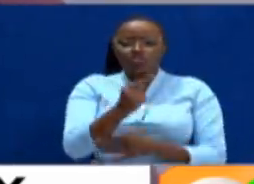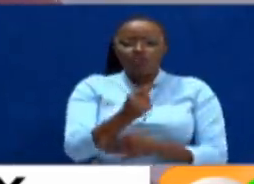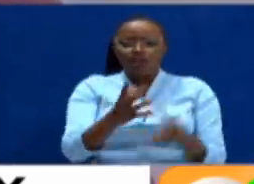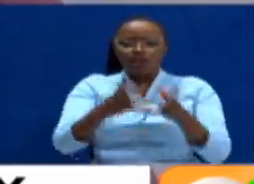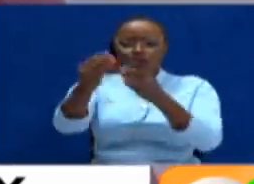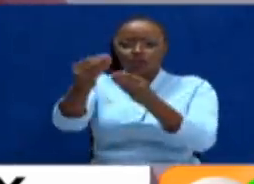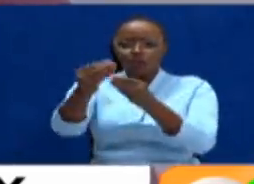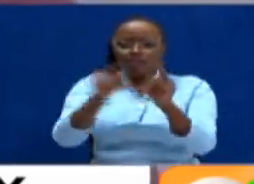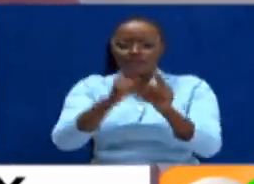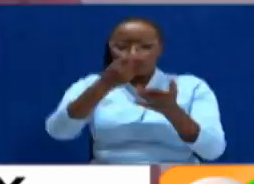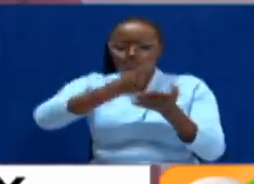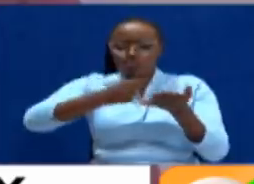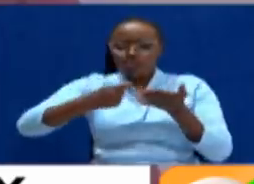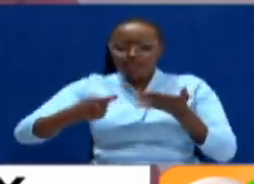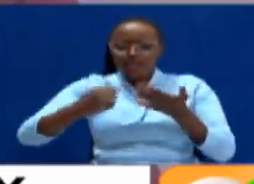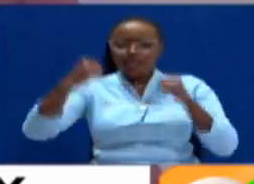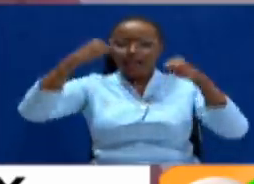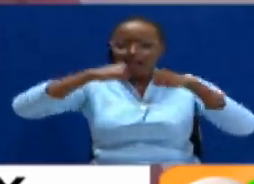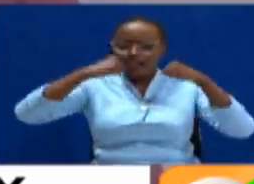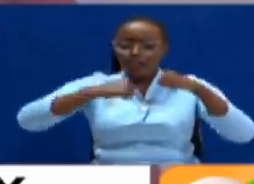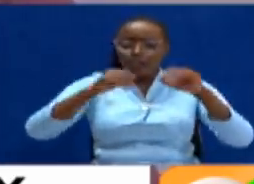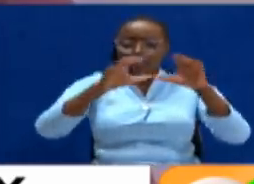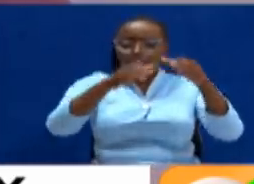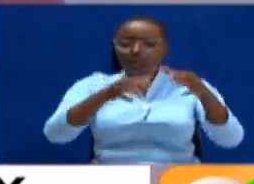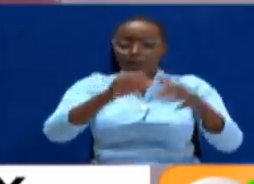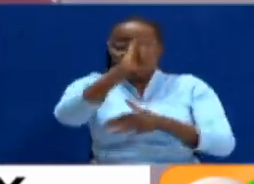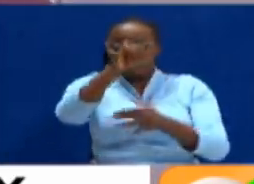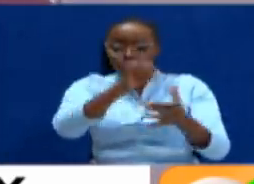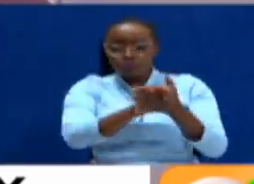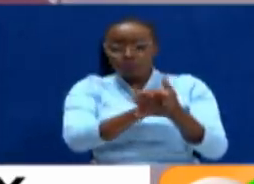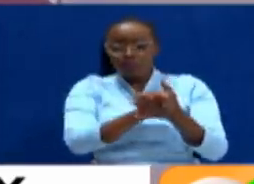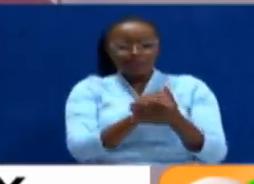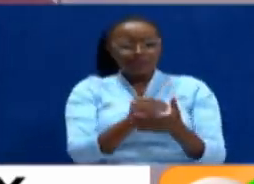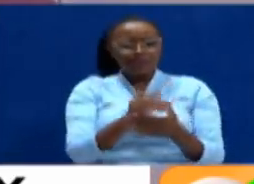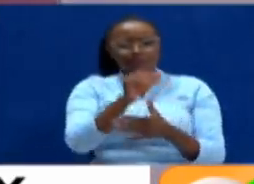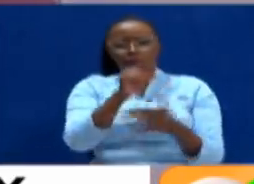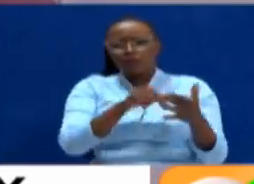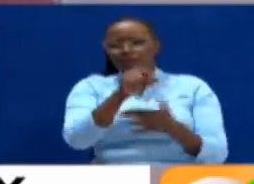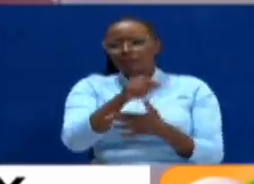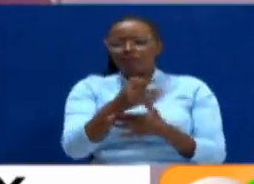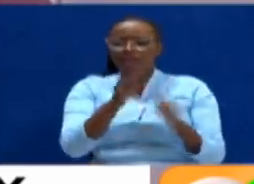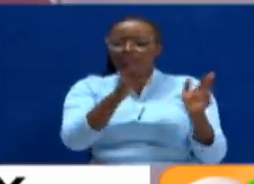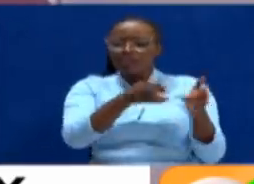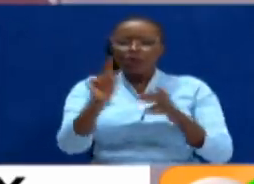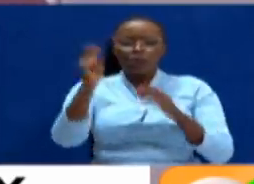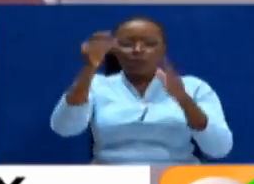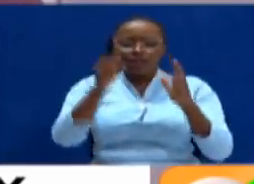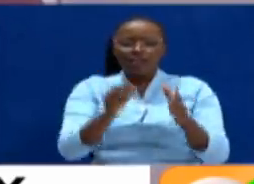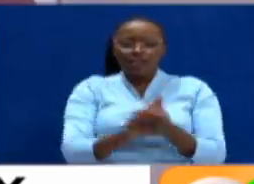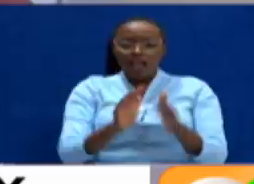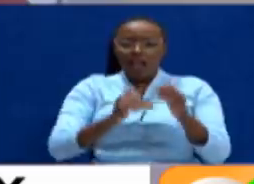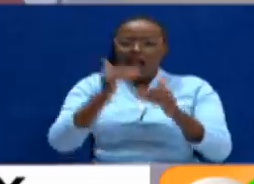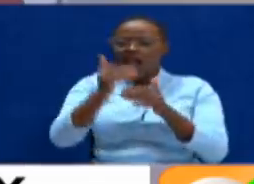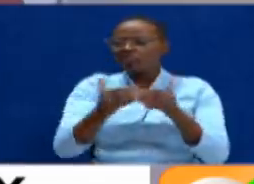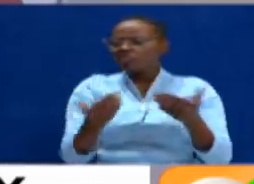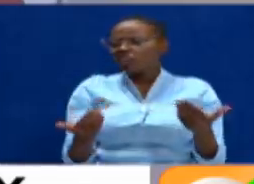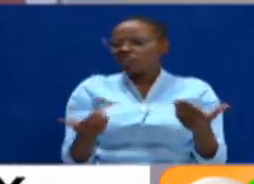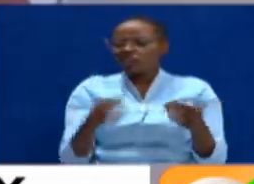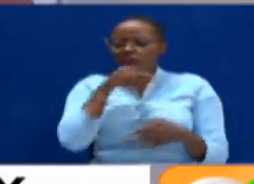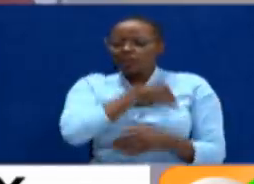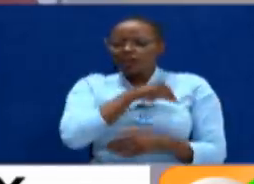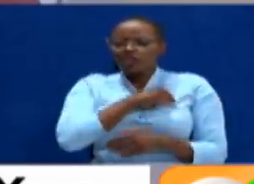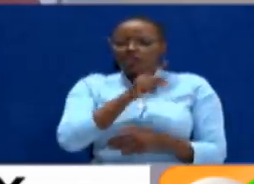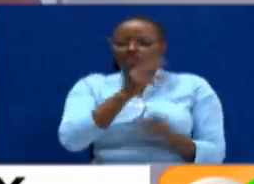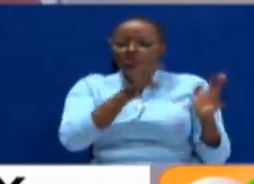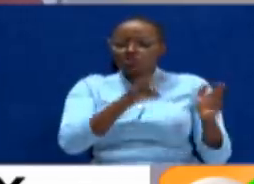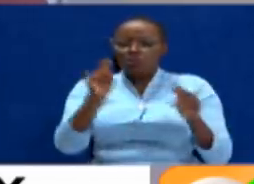tunaenda kutia saini mkataba na chama cha Jubilee. What about them? And finally, mwananchi wa kawaida. They will come after. What does that benefit mwananchi wa